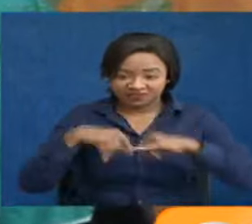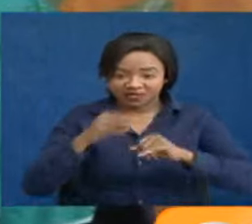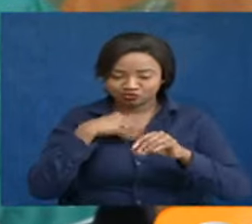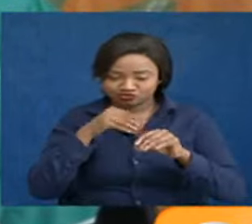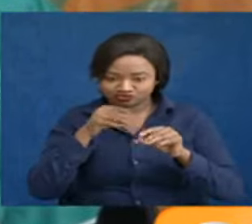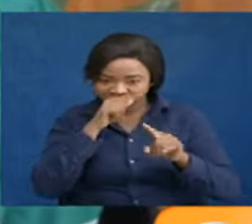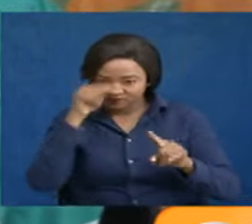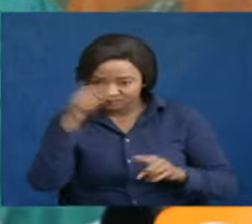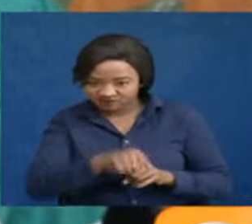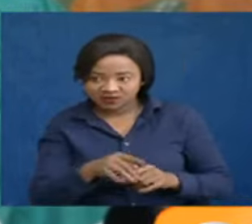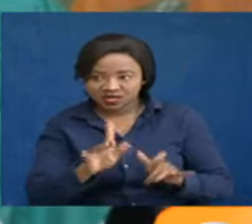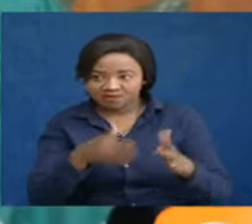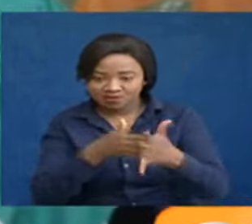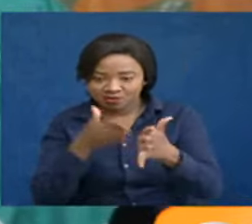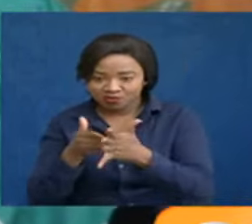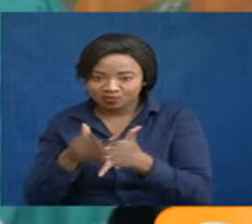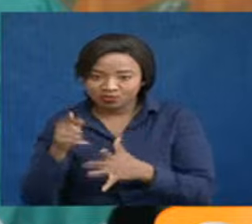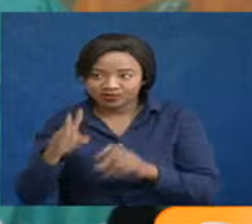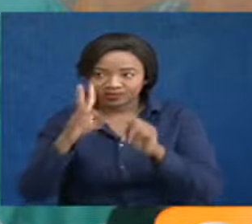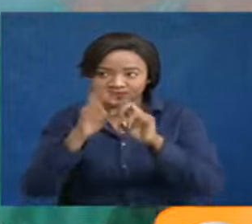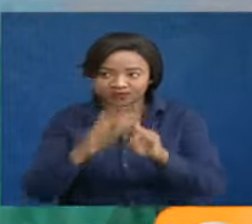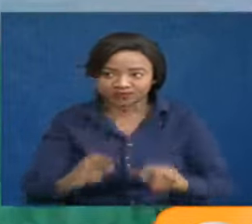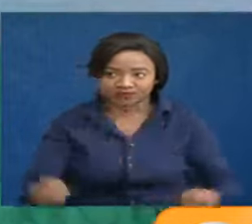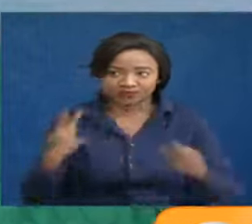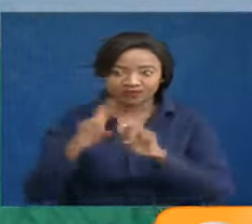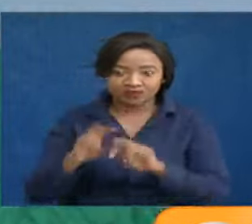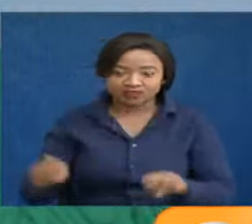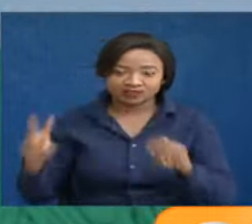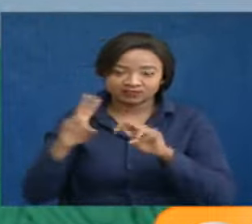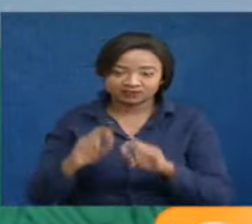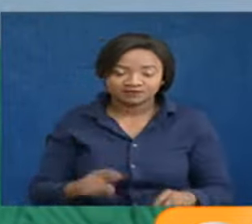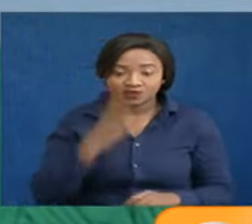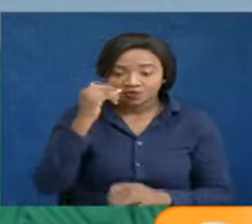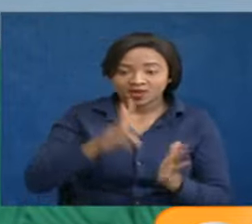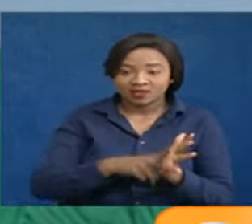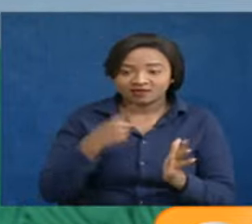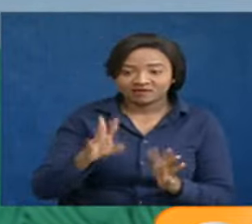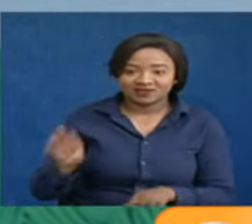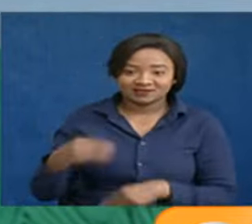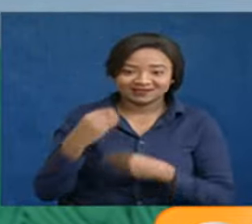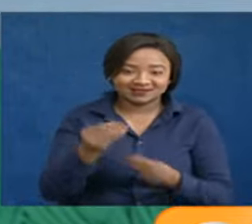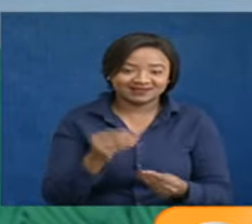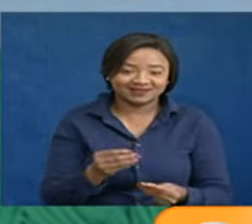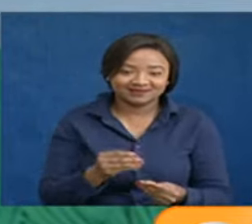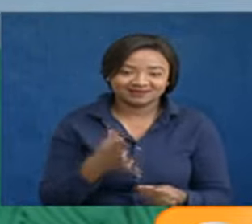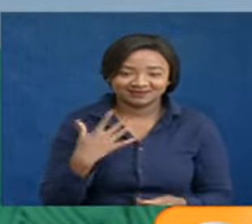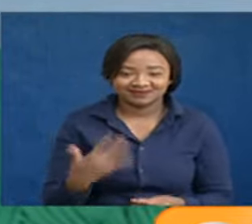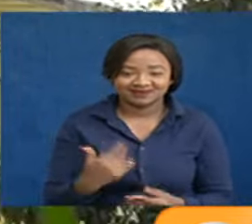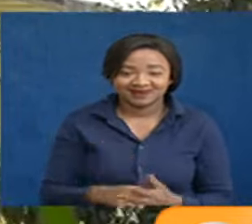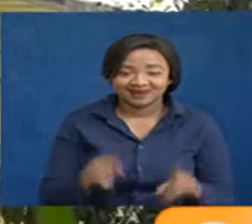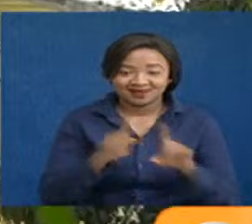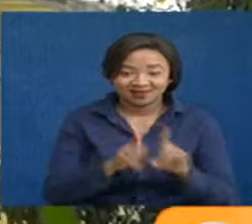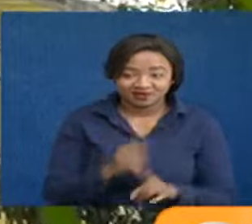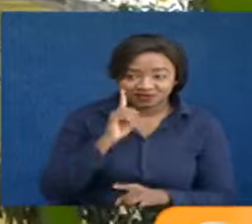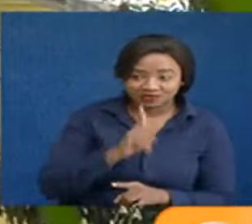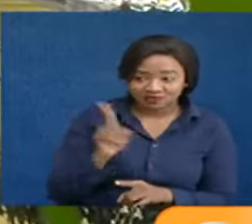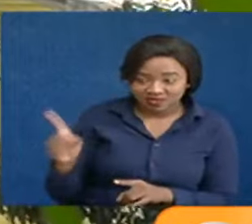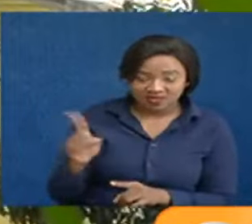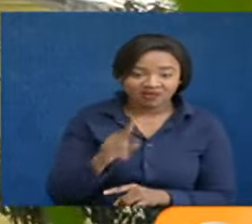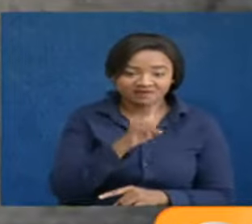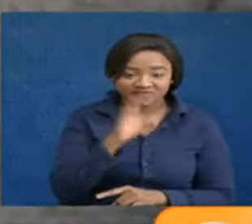ongoing investigations by failing to submit crucial documents despite several reminders. The vice chancellor is summoned together with